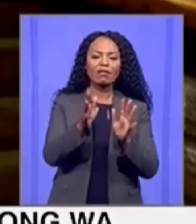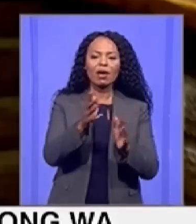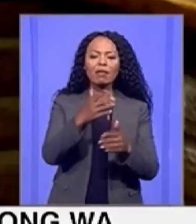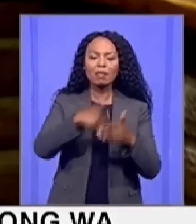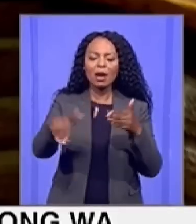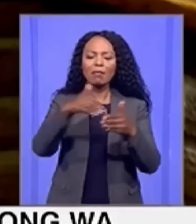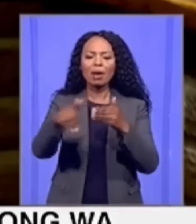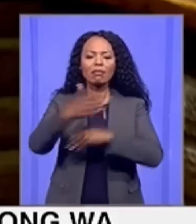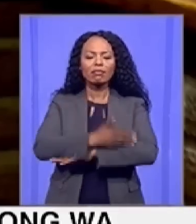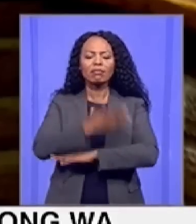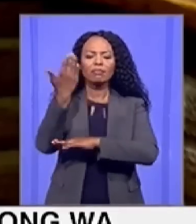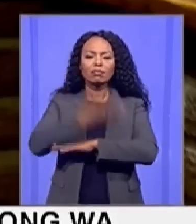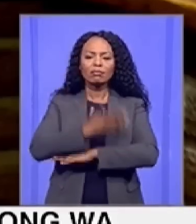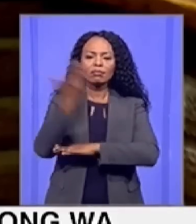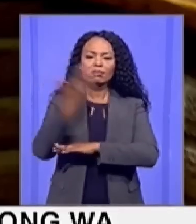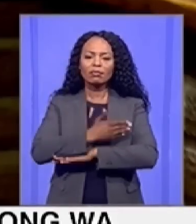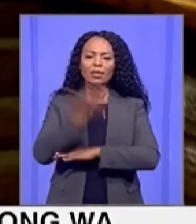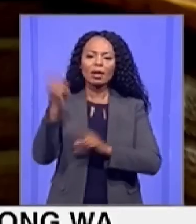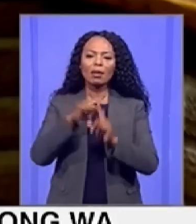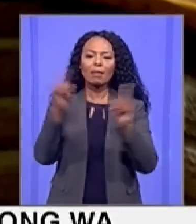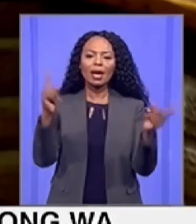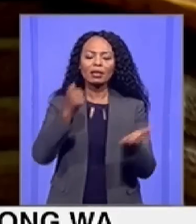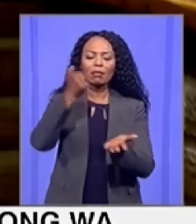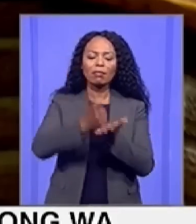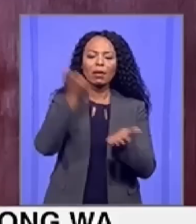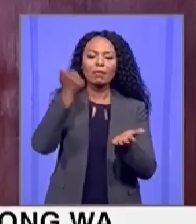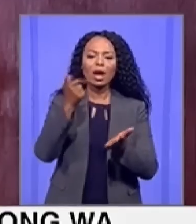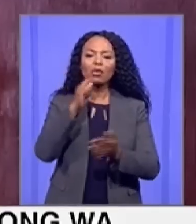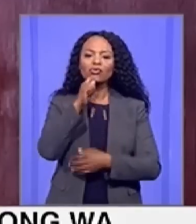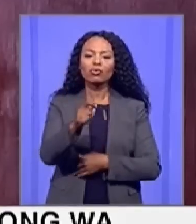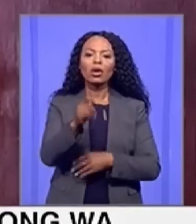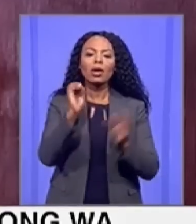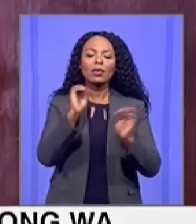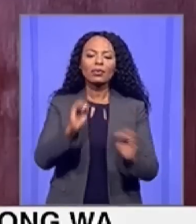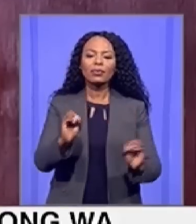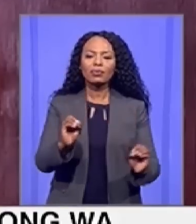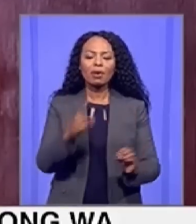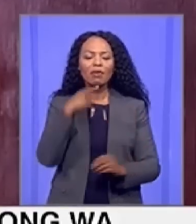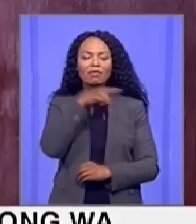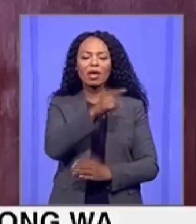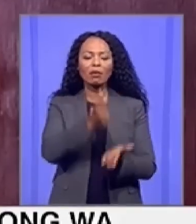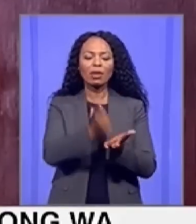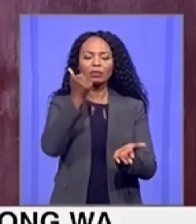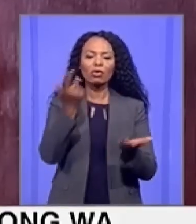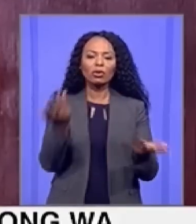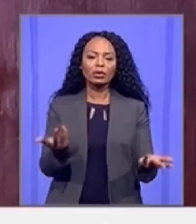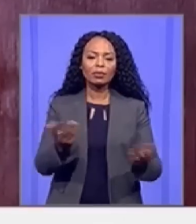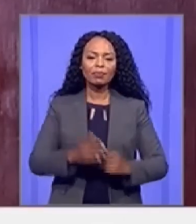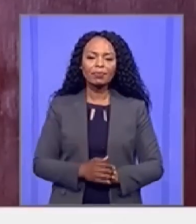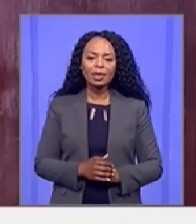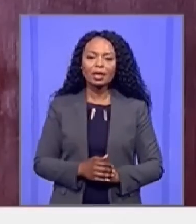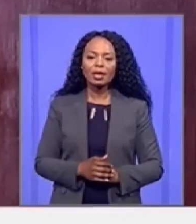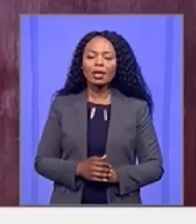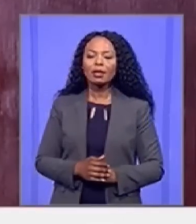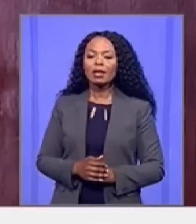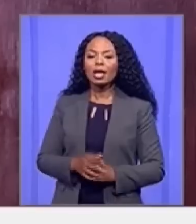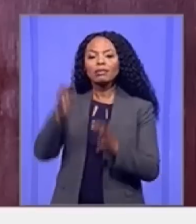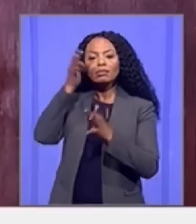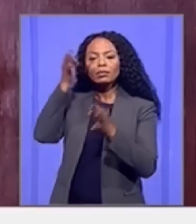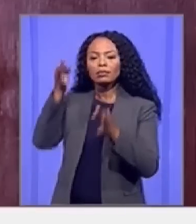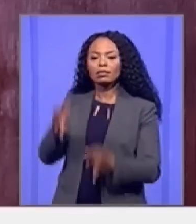ya dinaga tse dingwe kwa ntle ga go dirisa lekwalo la gagwe la mosepele. In conclusion, I find that the applicant